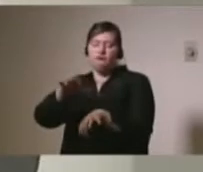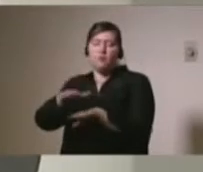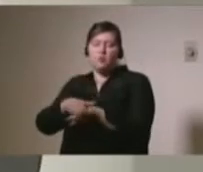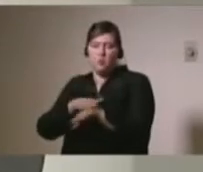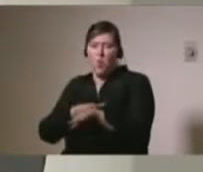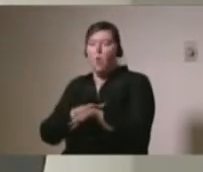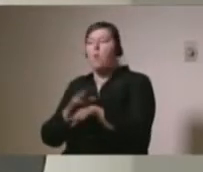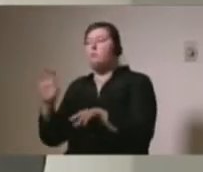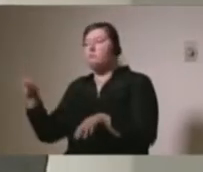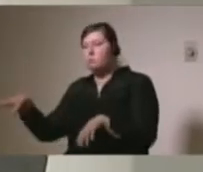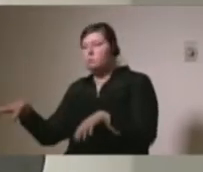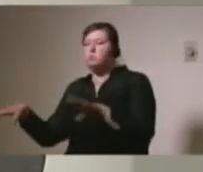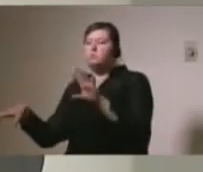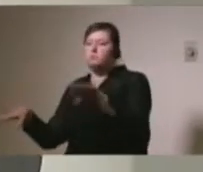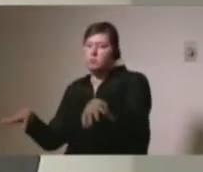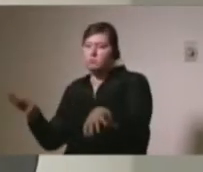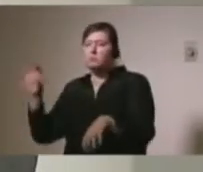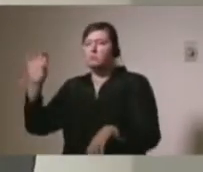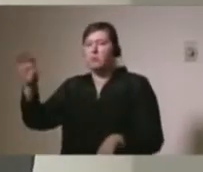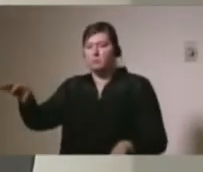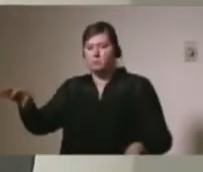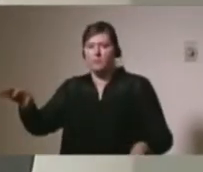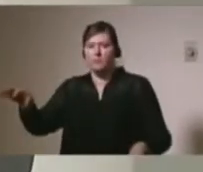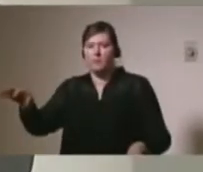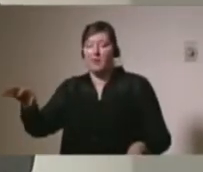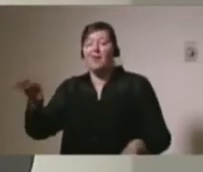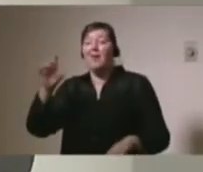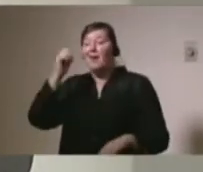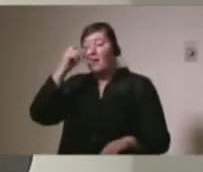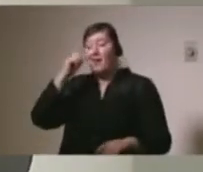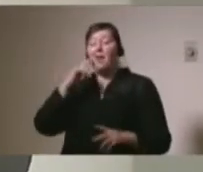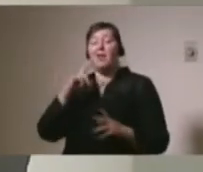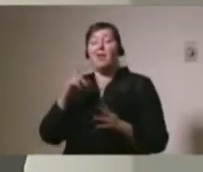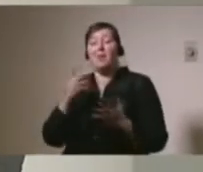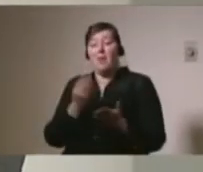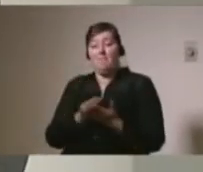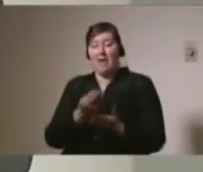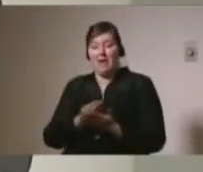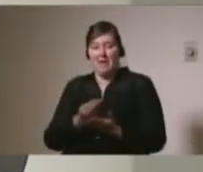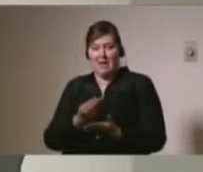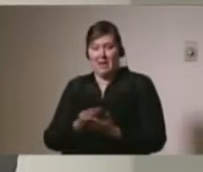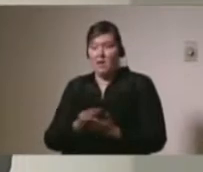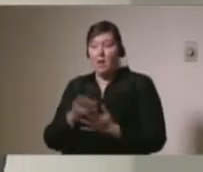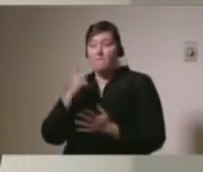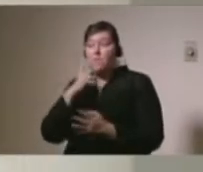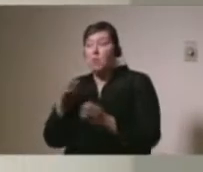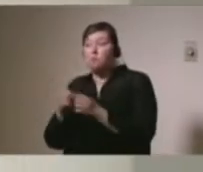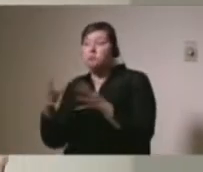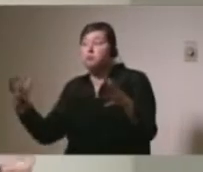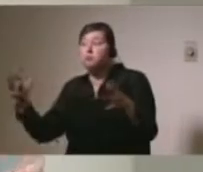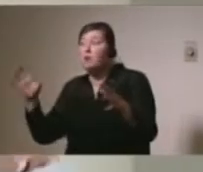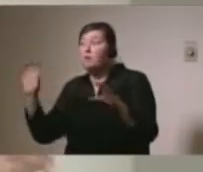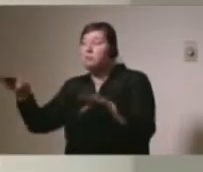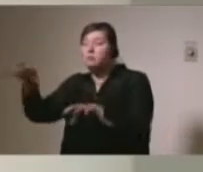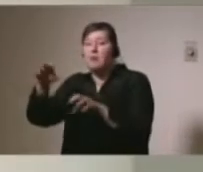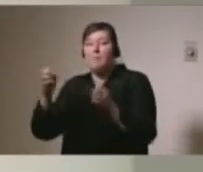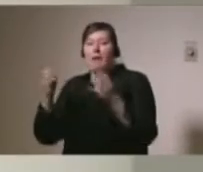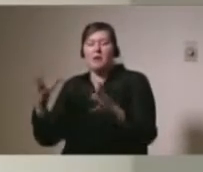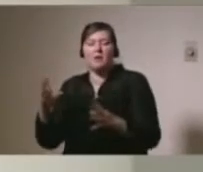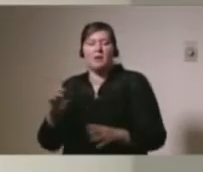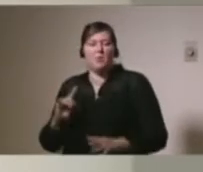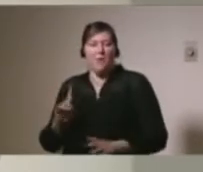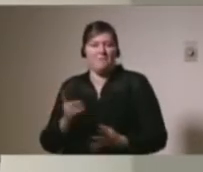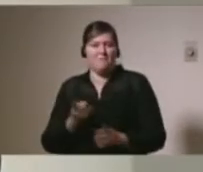cash is delivered. But we're asking the question, where from? The government? No one really knows.